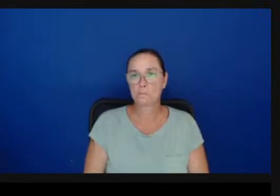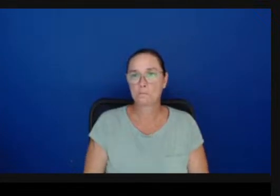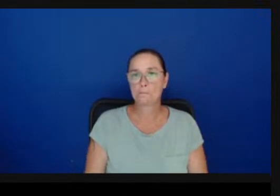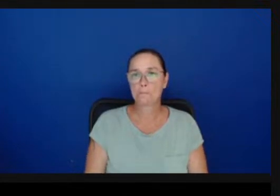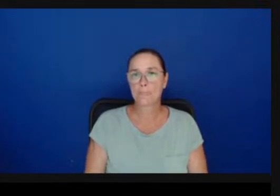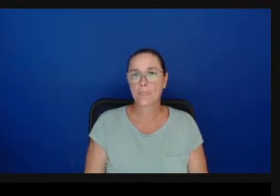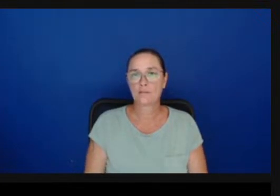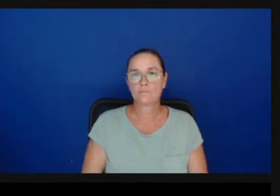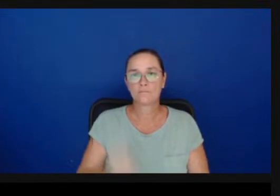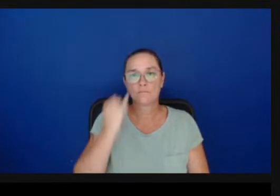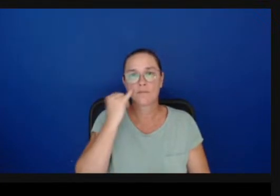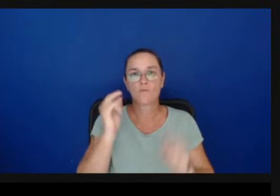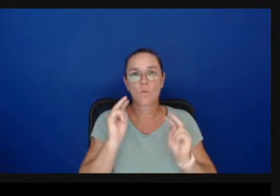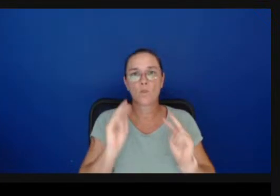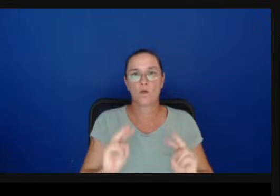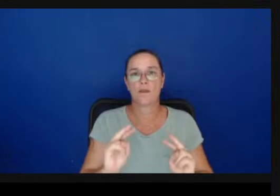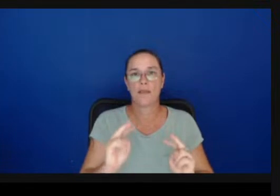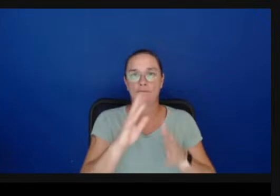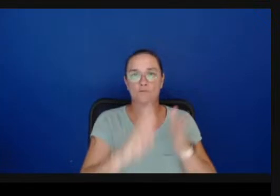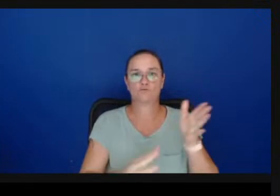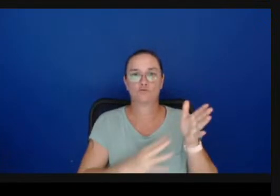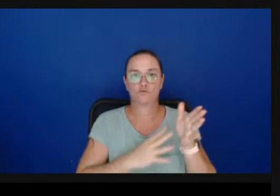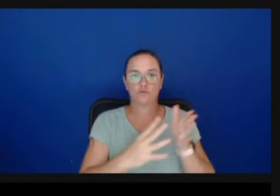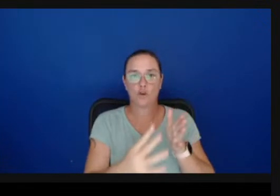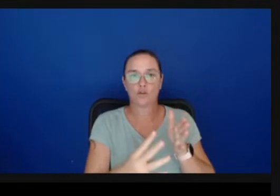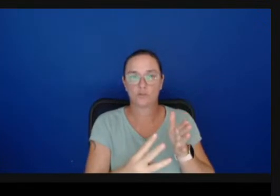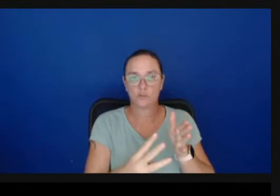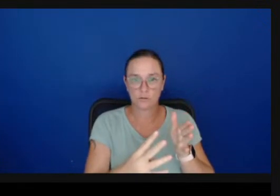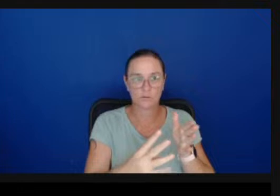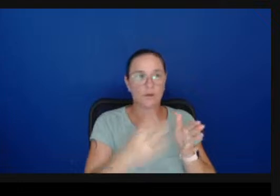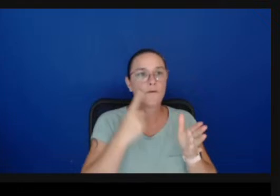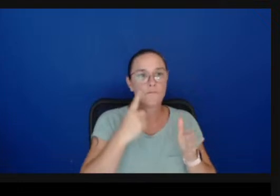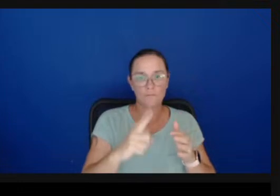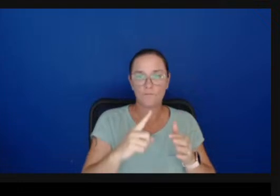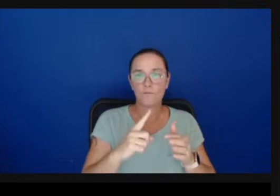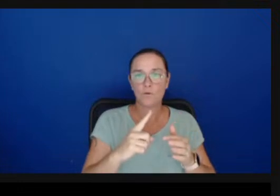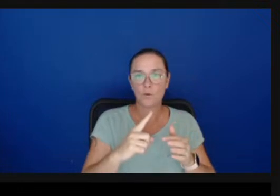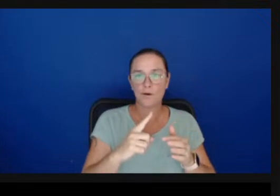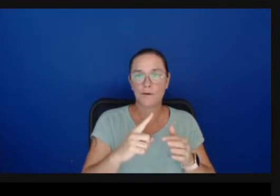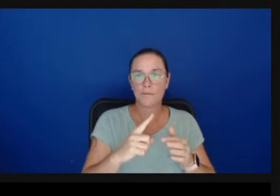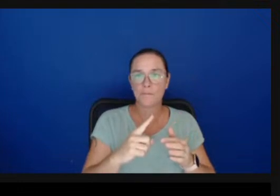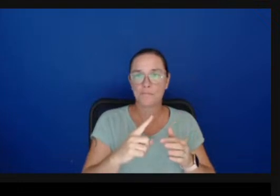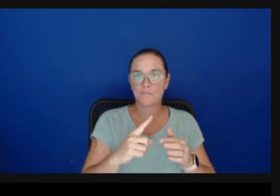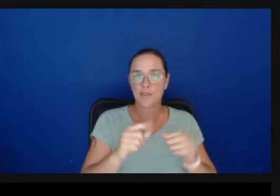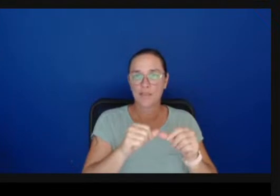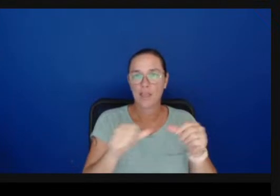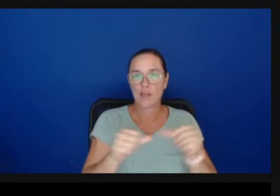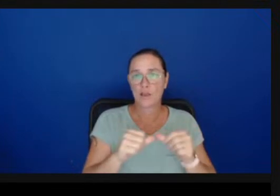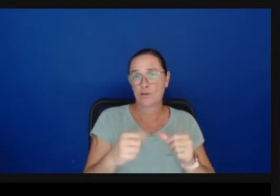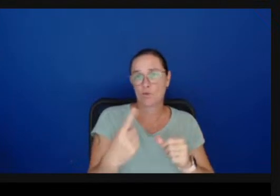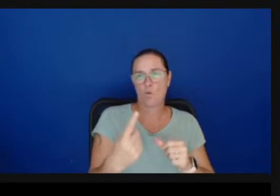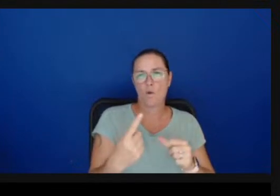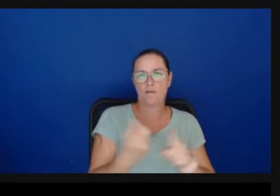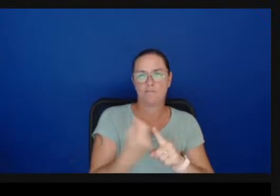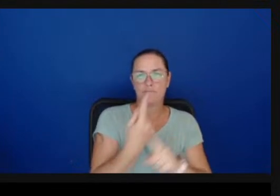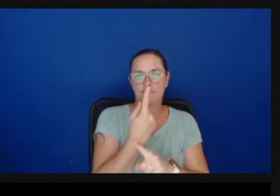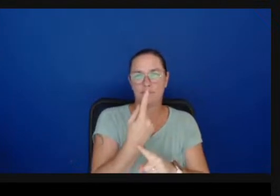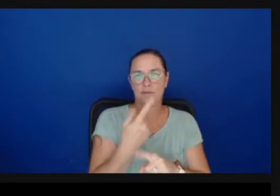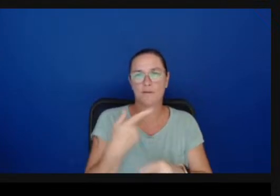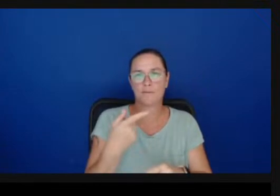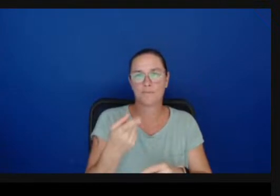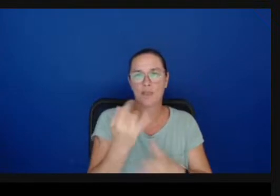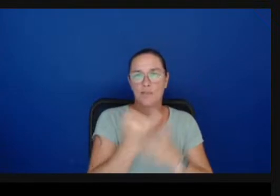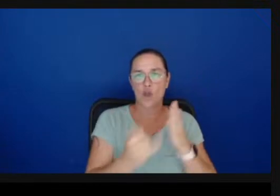If we look at the charts for the area, it looks like there's one anomalous reading at the Volcano Art Center that